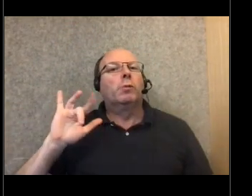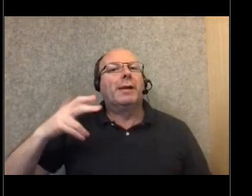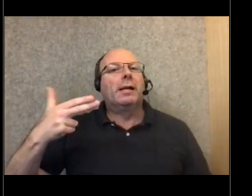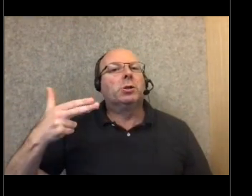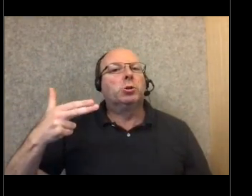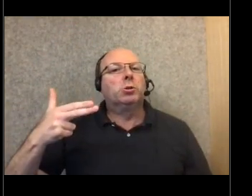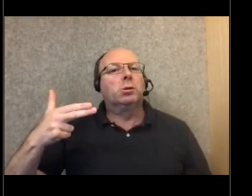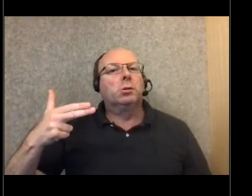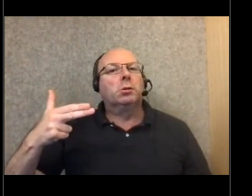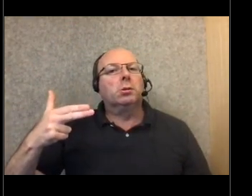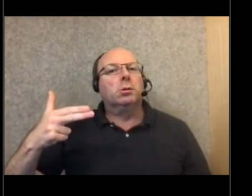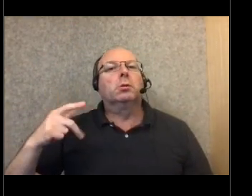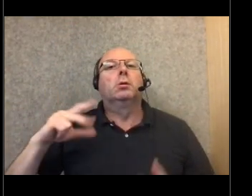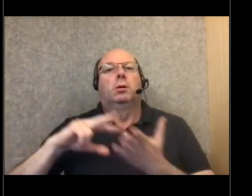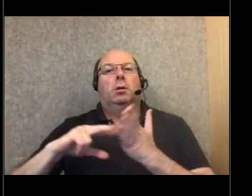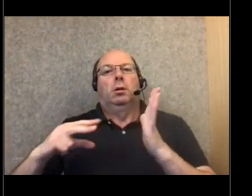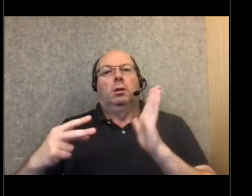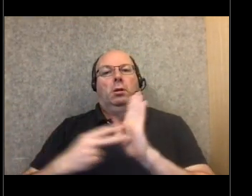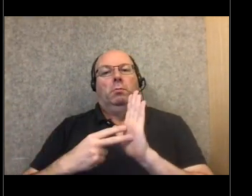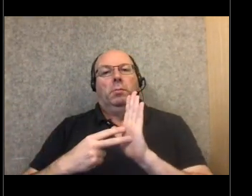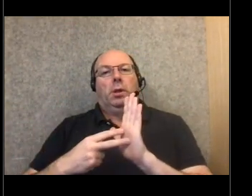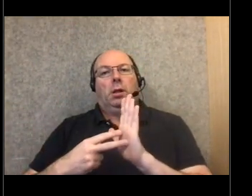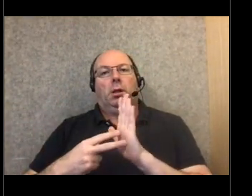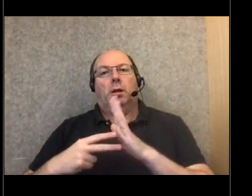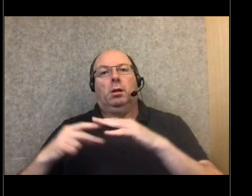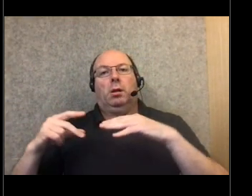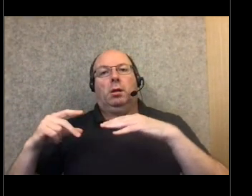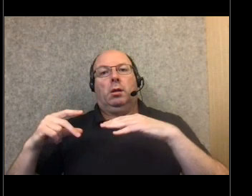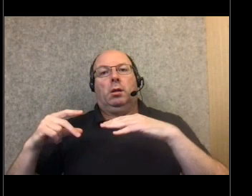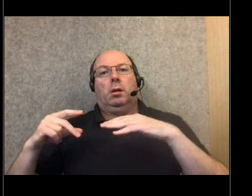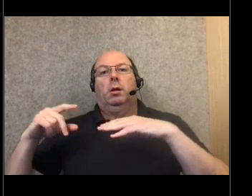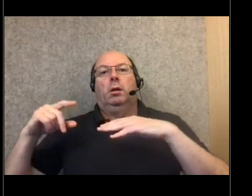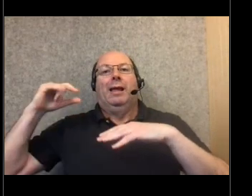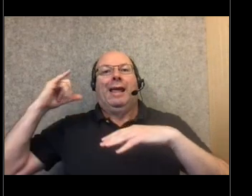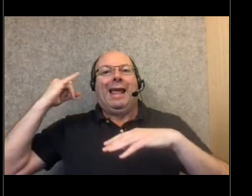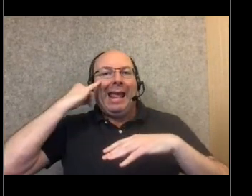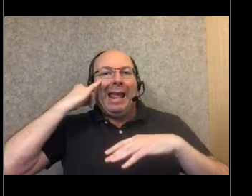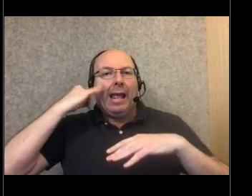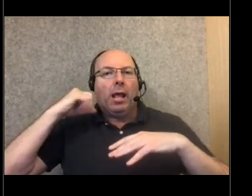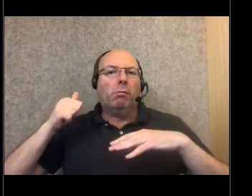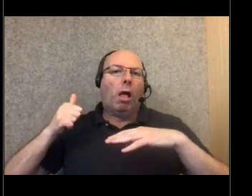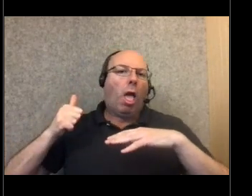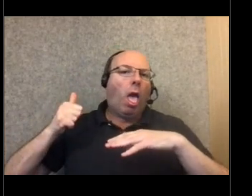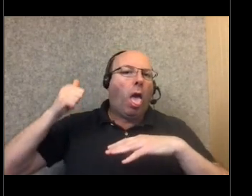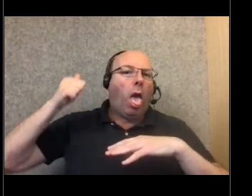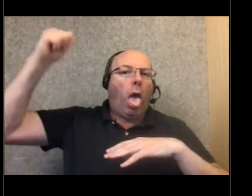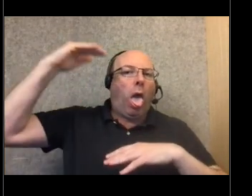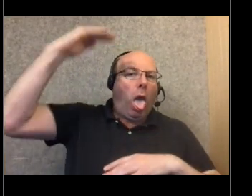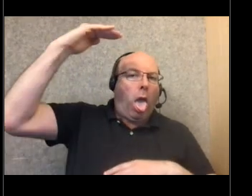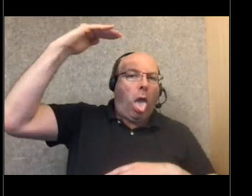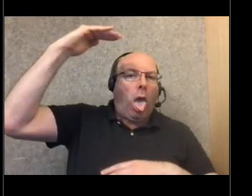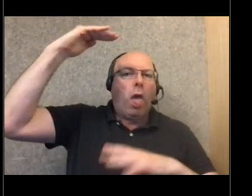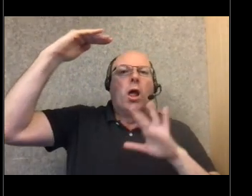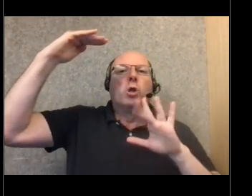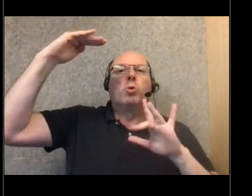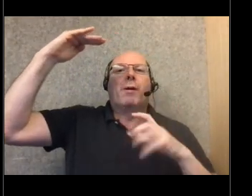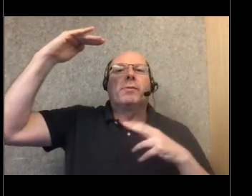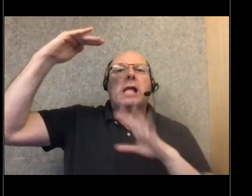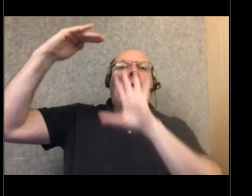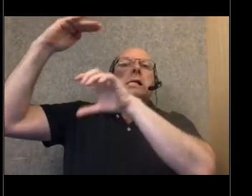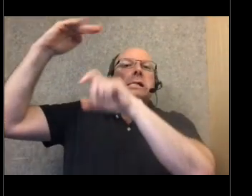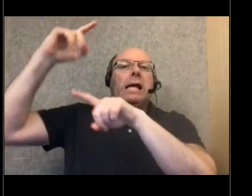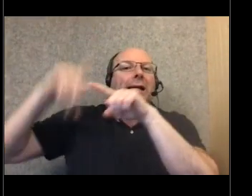depth exceeds the maximum reach range for a person in a wheelchair, it is necessary to consider that the person